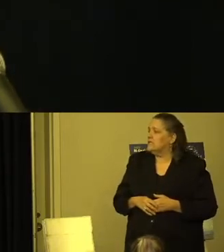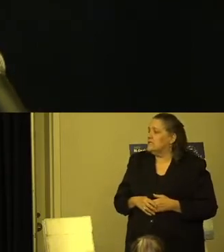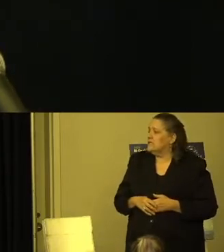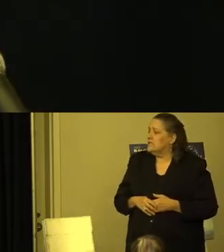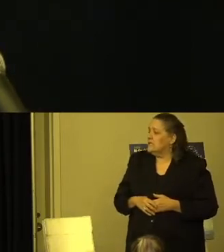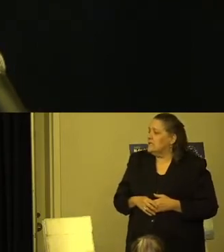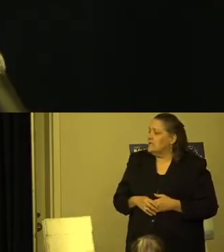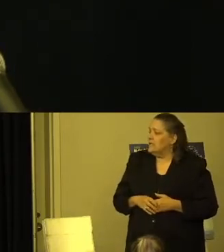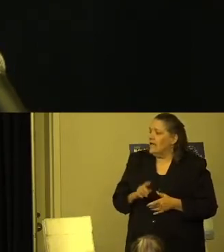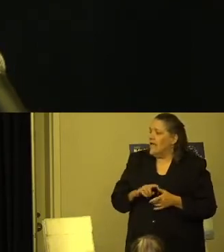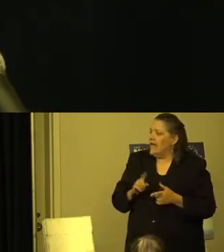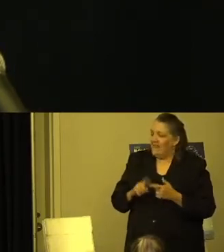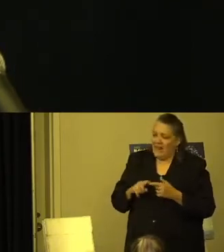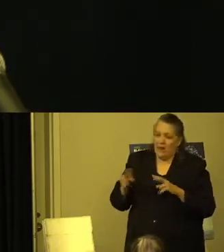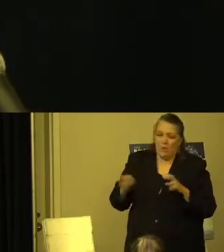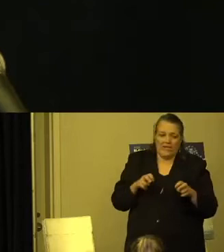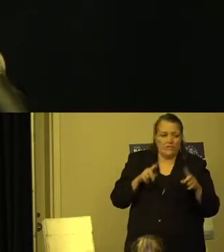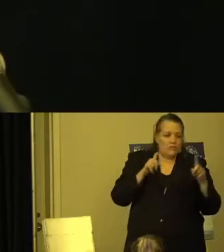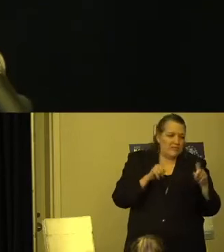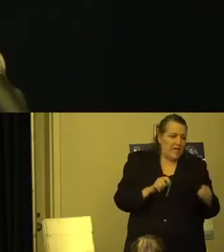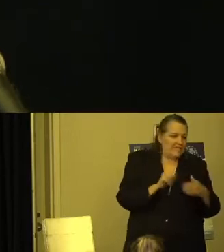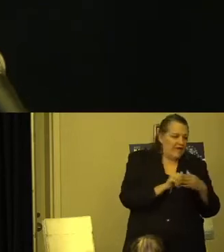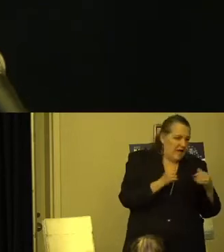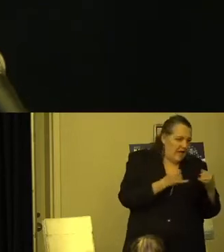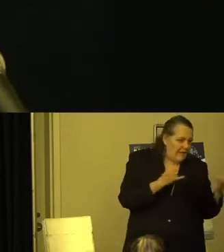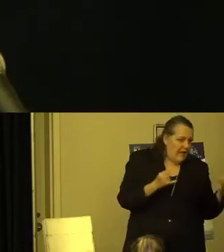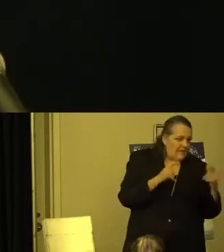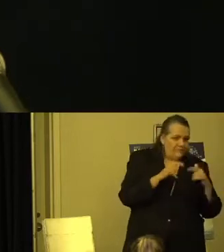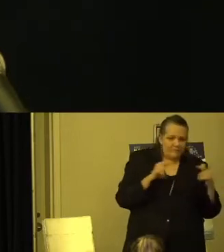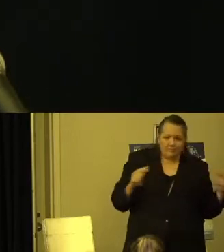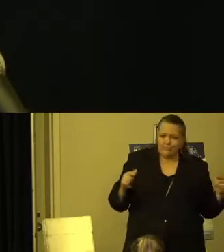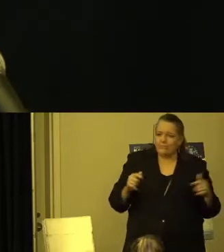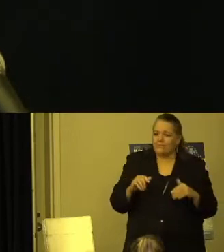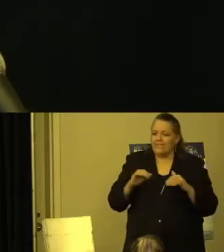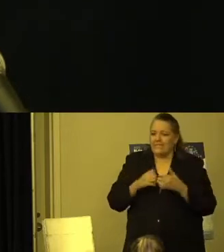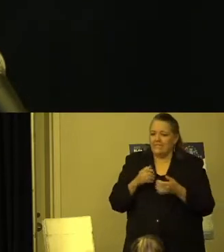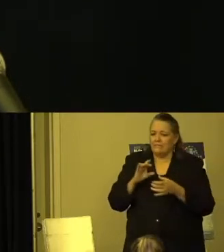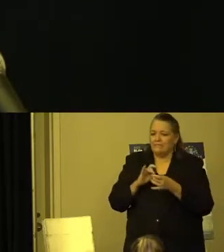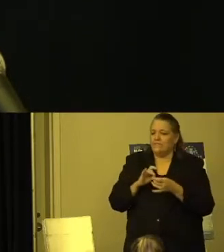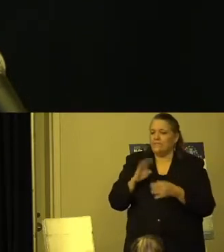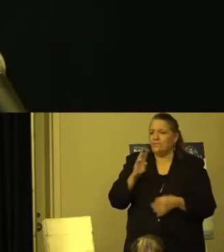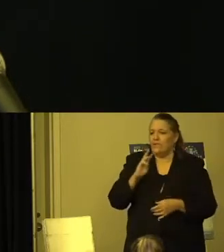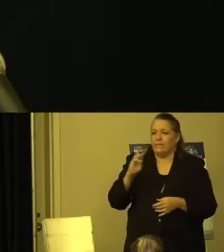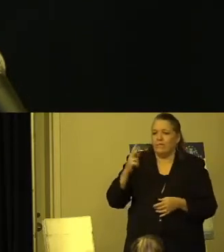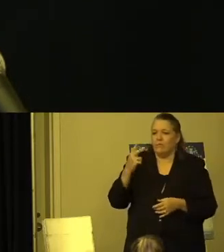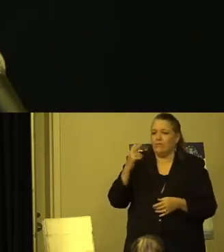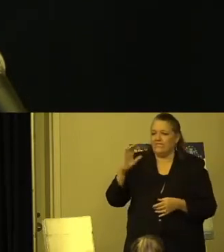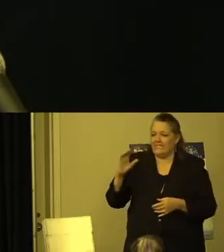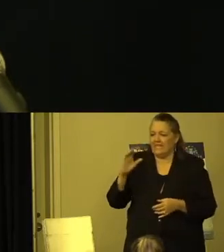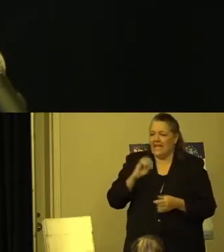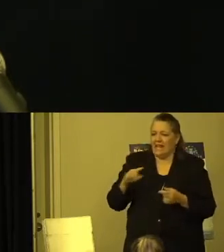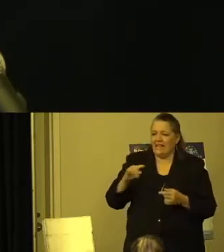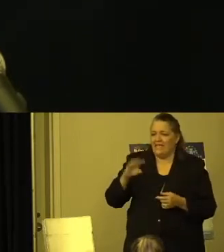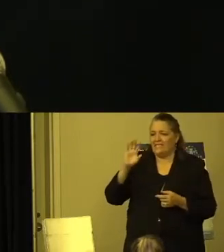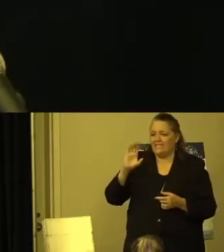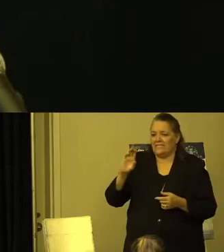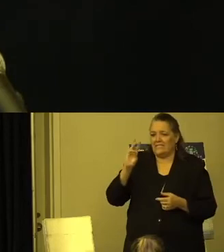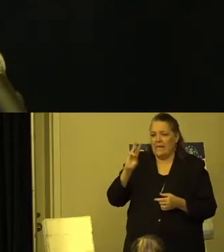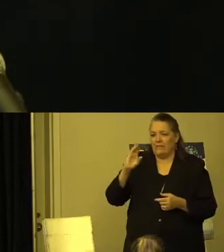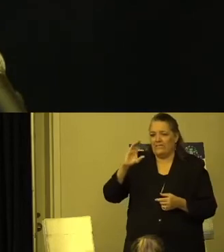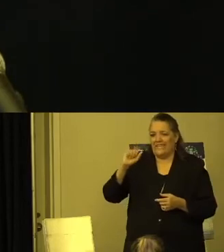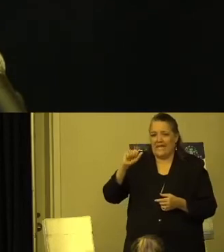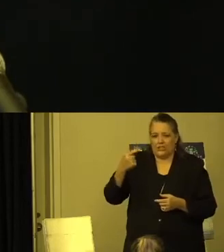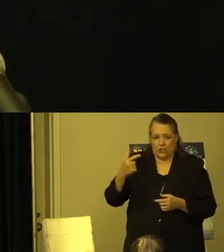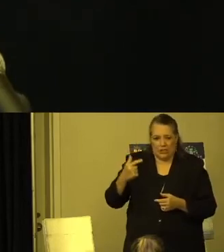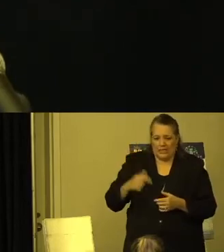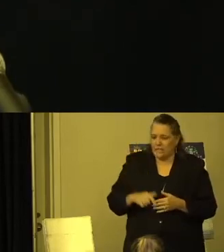From that, I moved on into testing guidelines, and that's how I got connected to W3C, and then went into WCAG. And